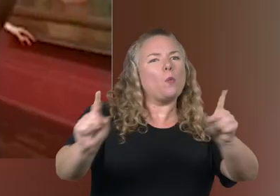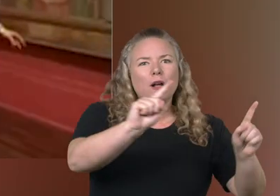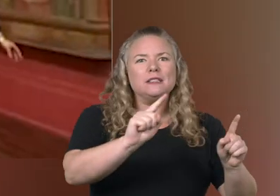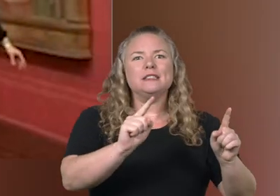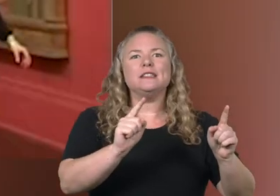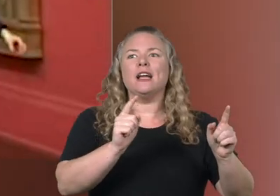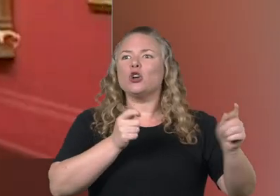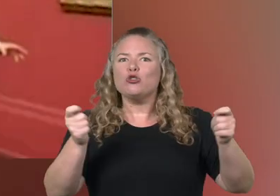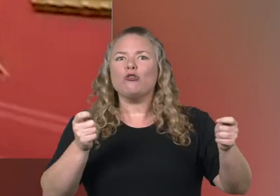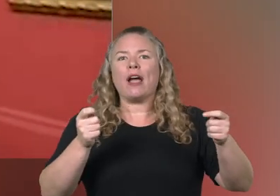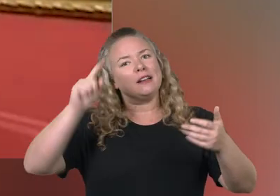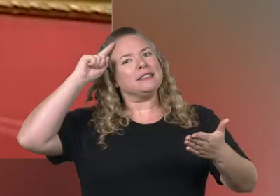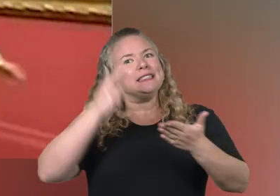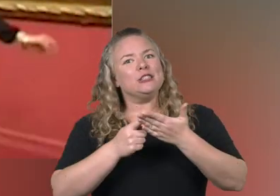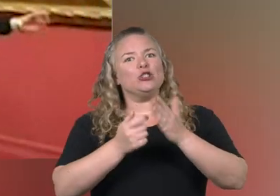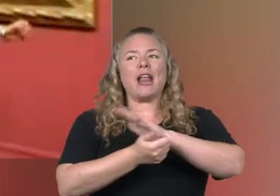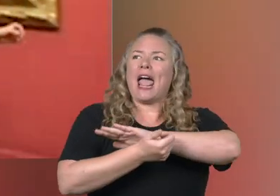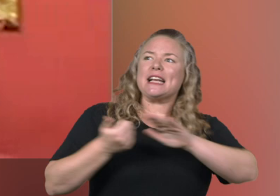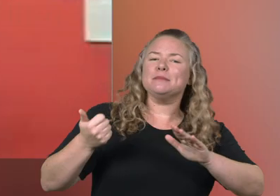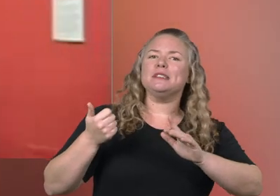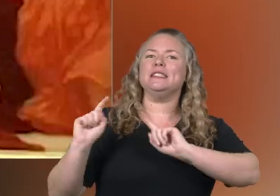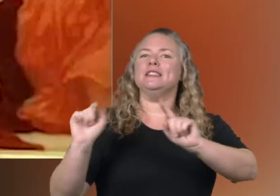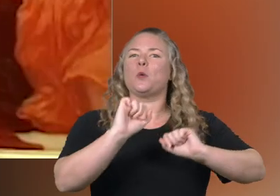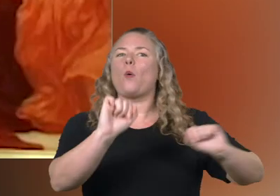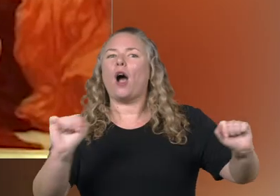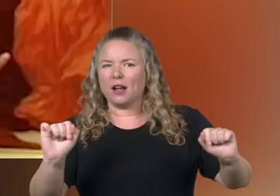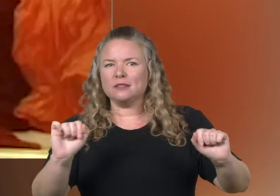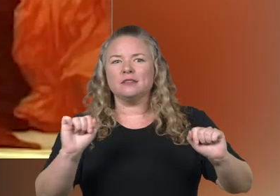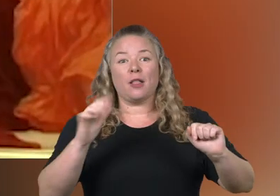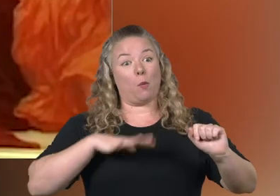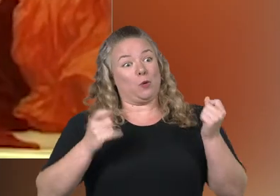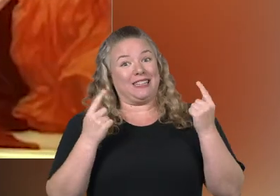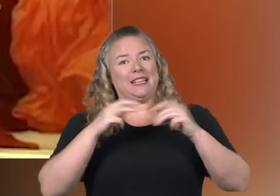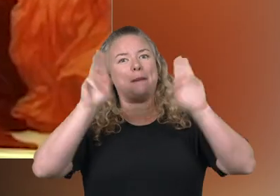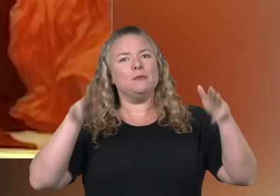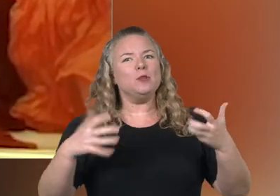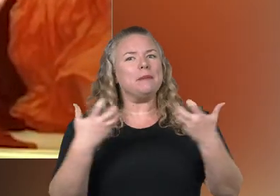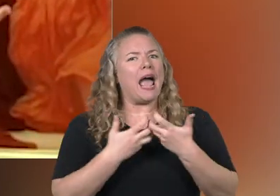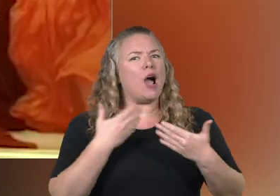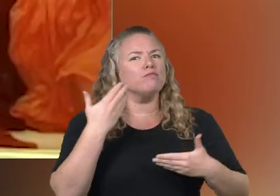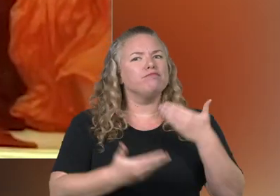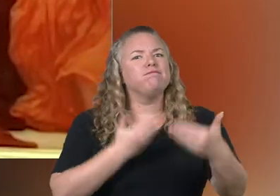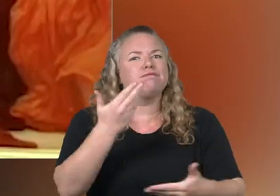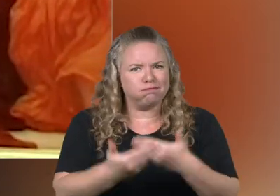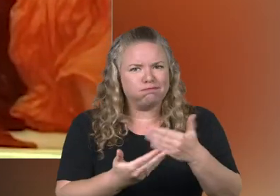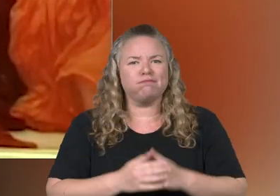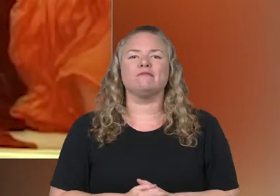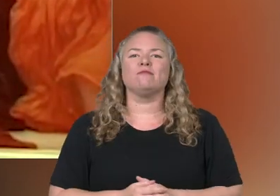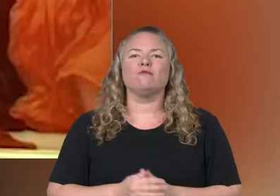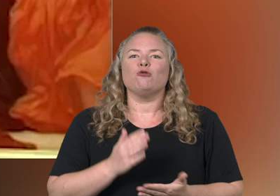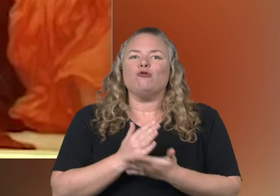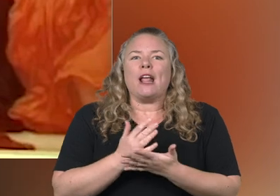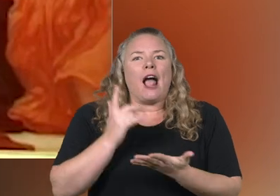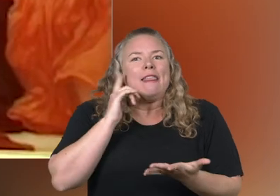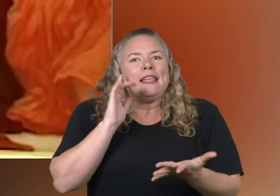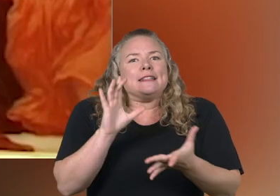curatorial expertise made decisions. They wanted to understand the workings of the museum. And I think that was much more